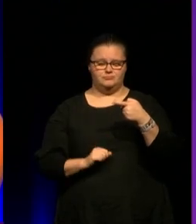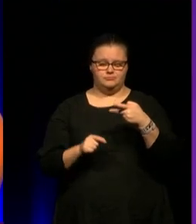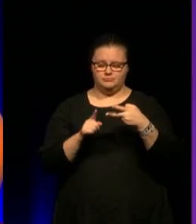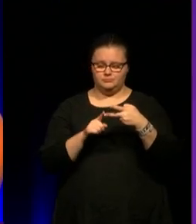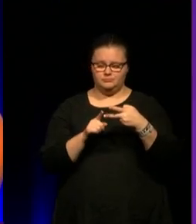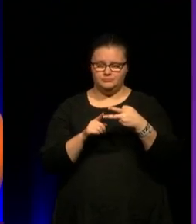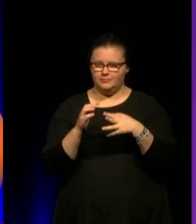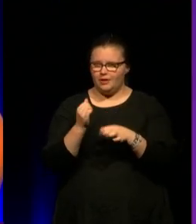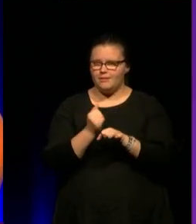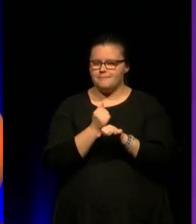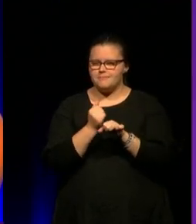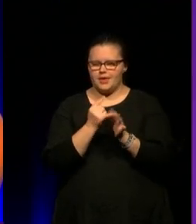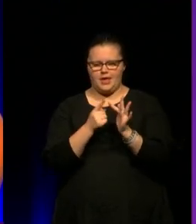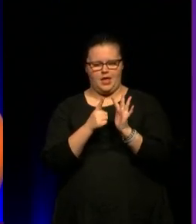Illum